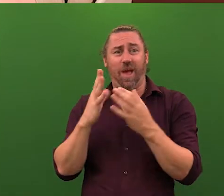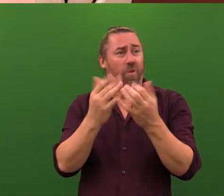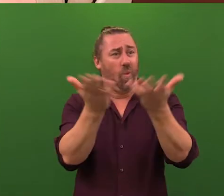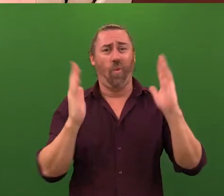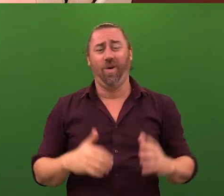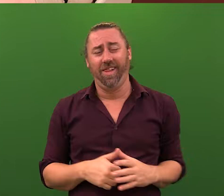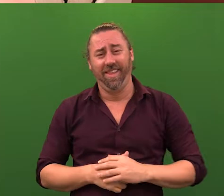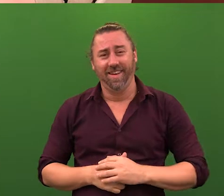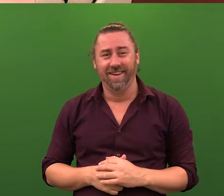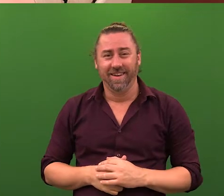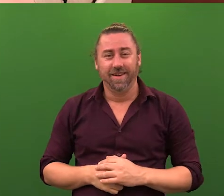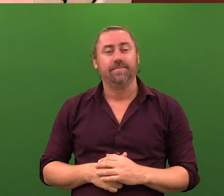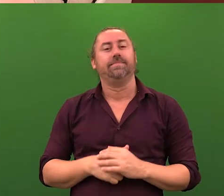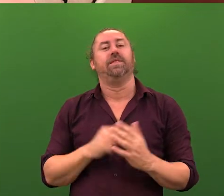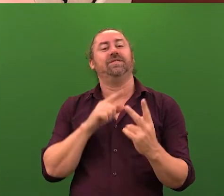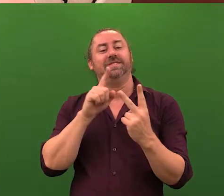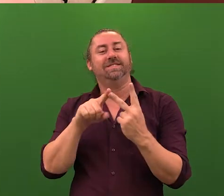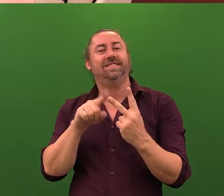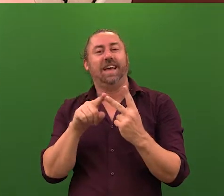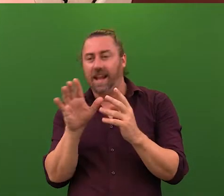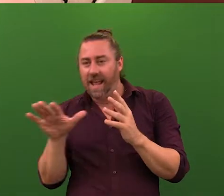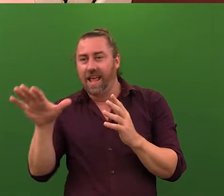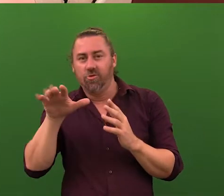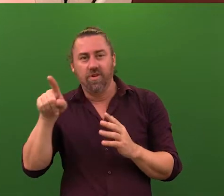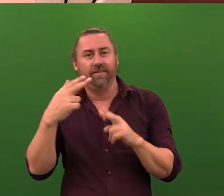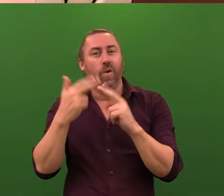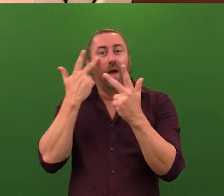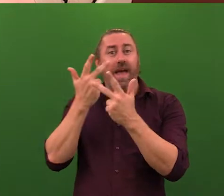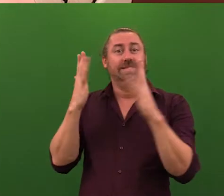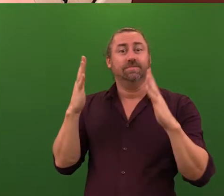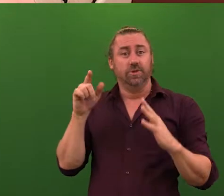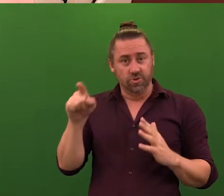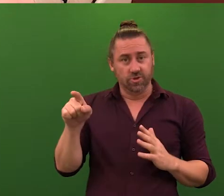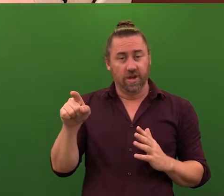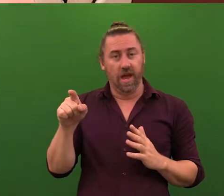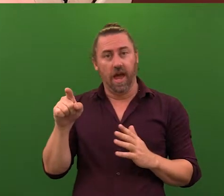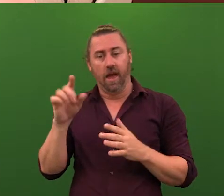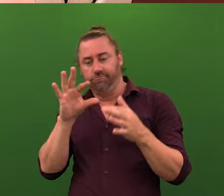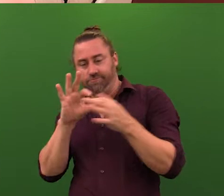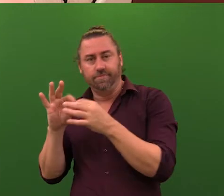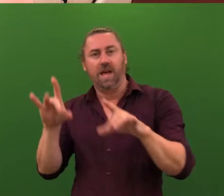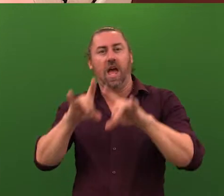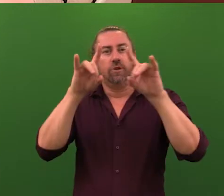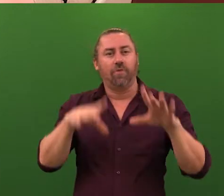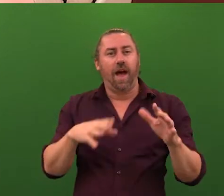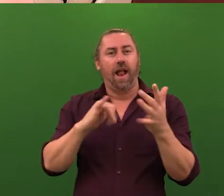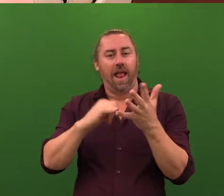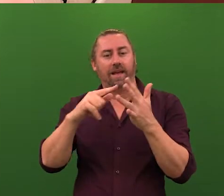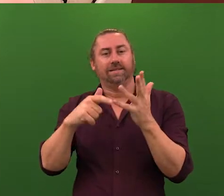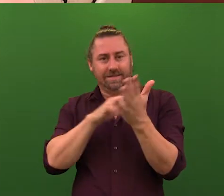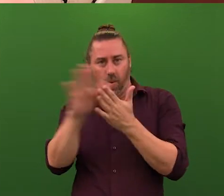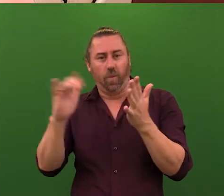it with everybody. The second part of your exhibition speaks directly to your Australian South Sea